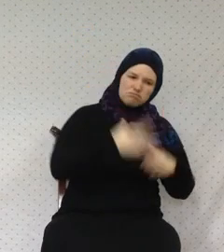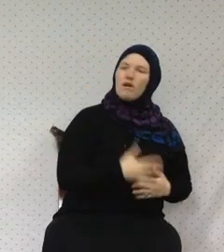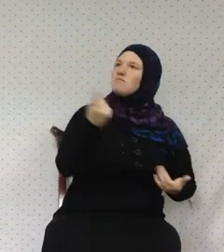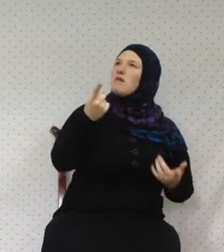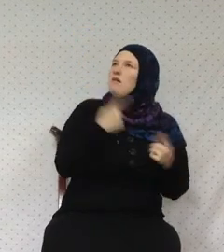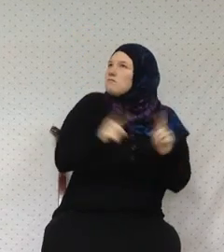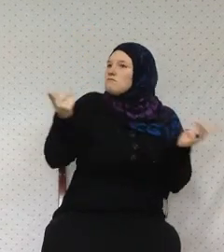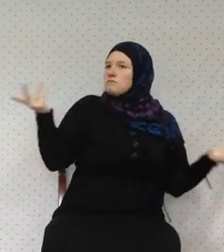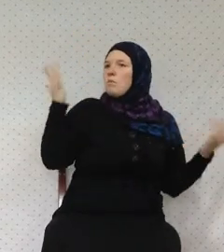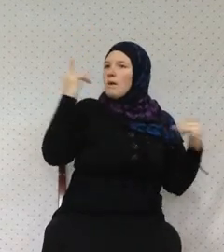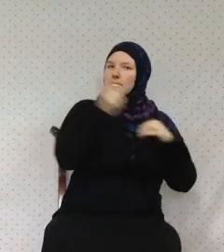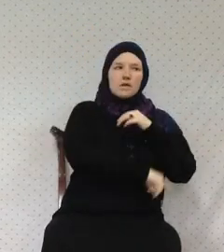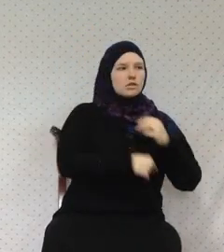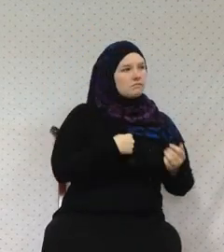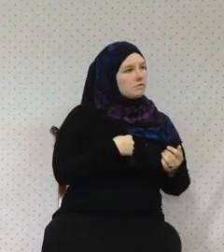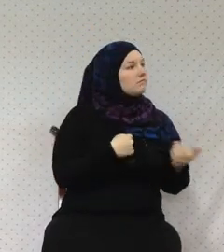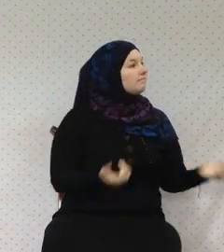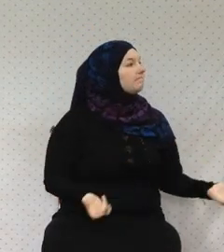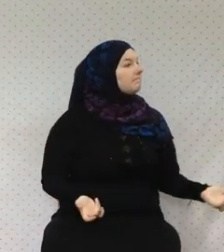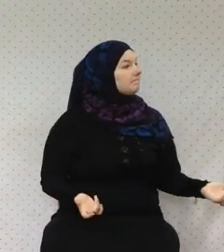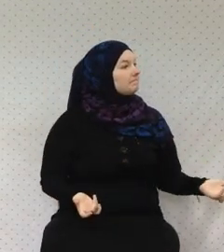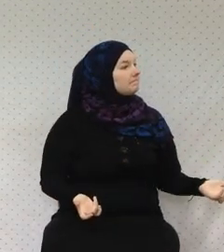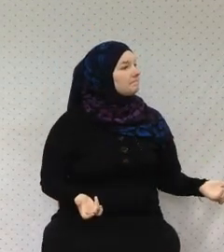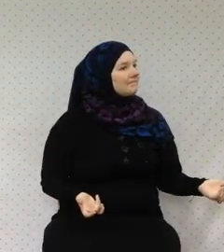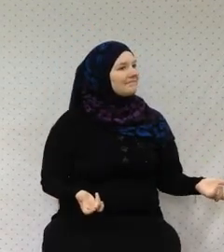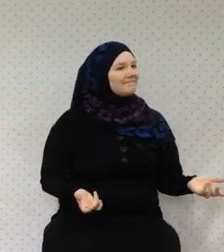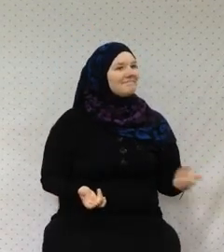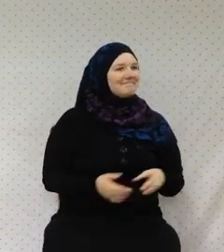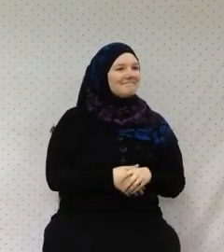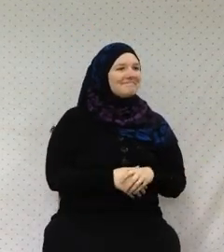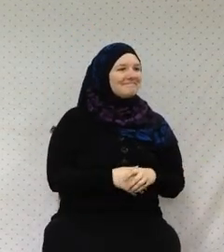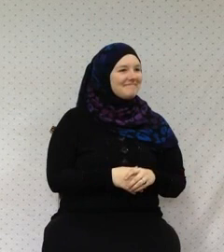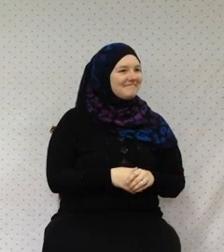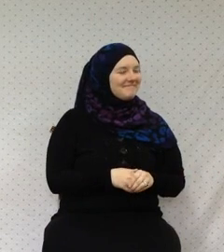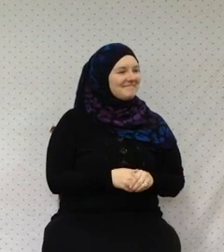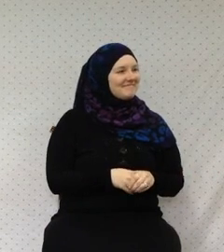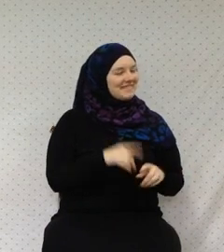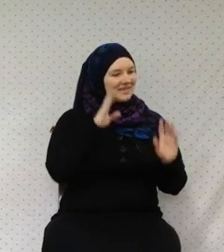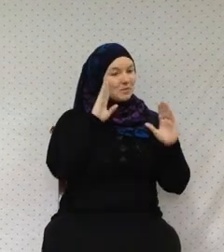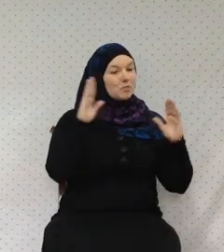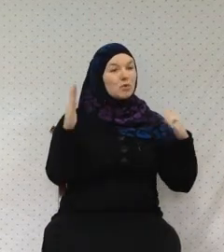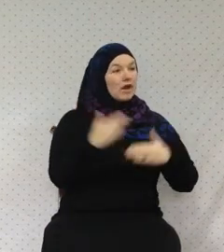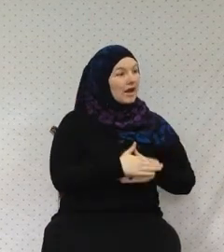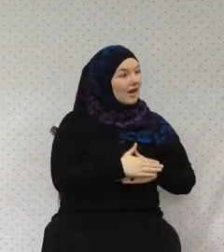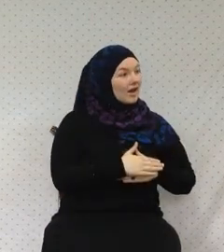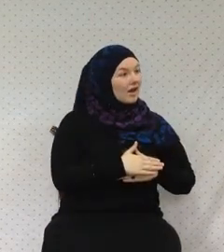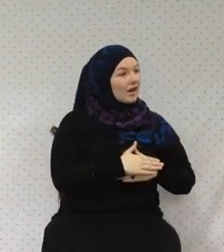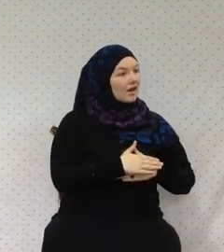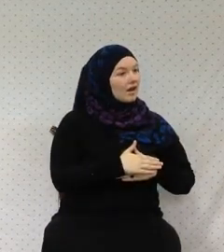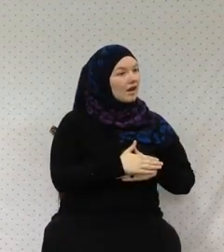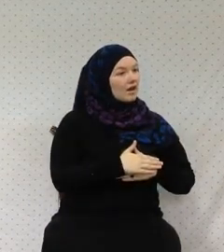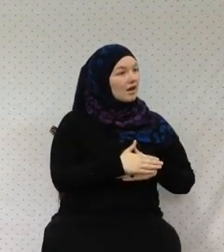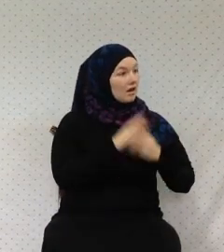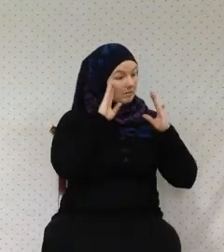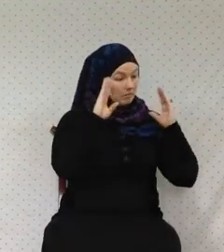"Inna salata," prayer that you're doing, "tanha," through prayer, prohibits us